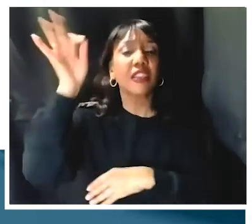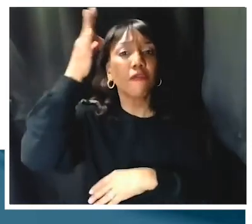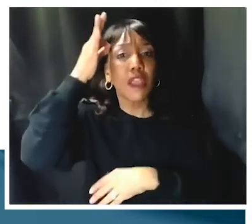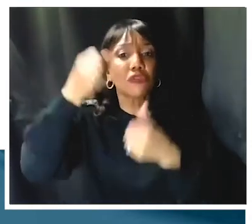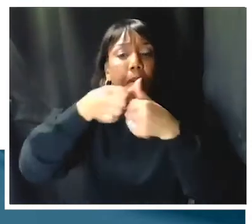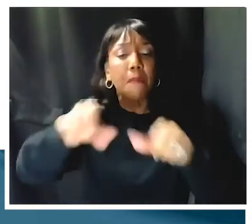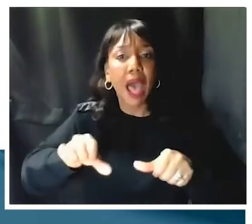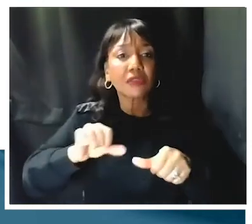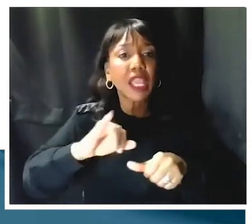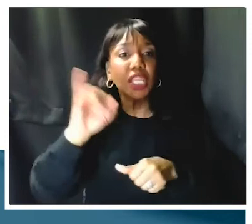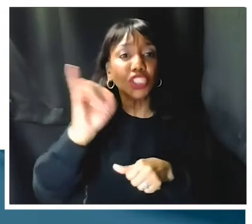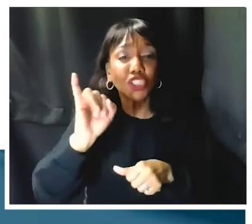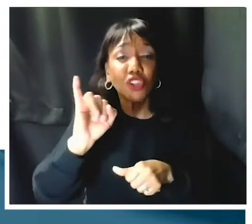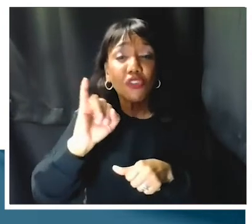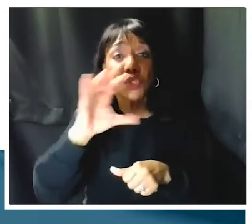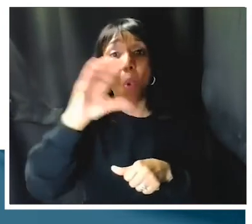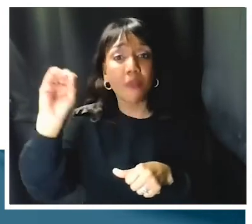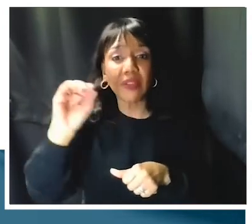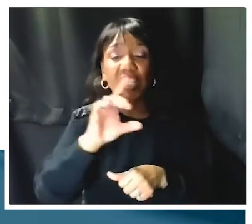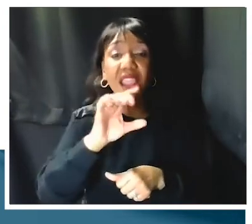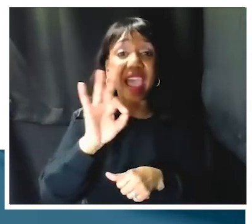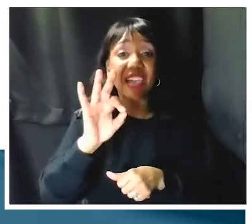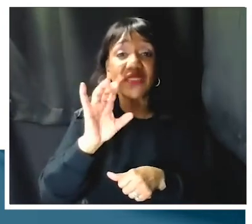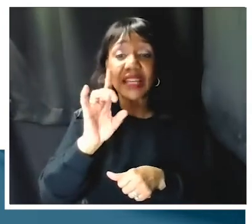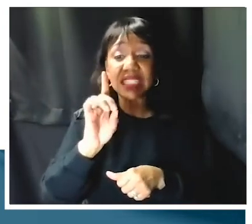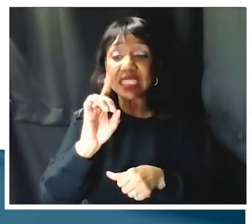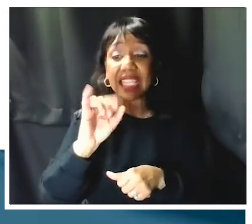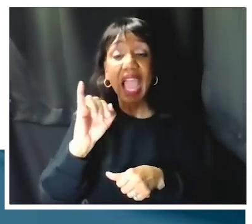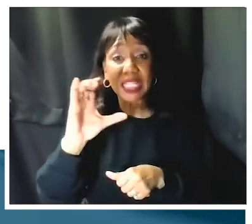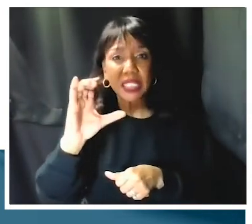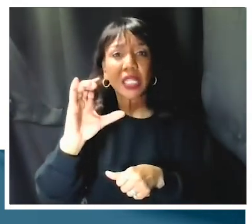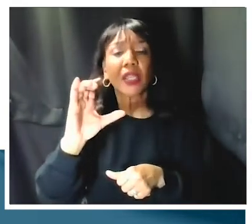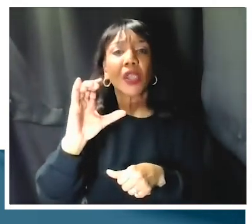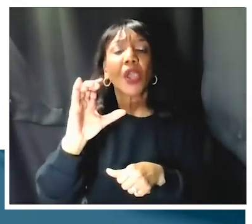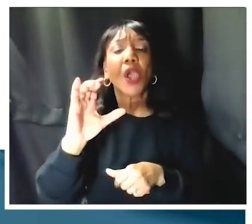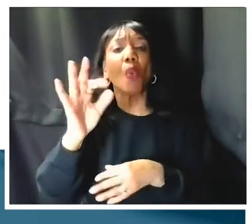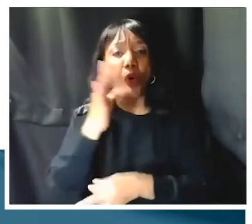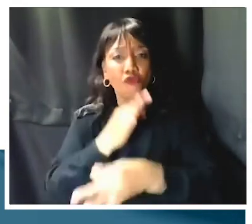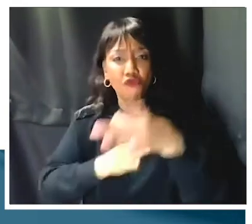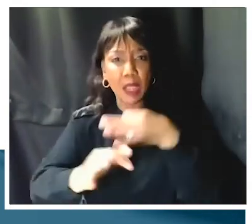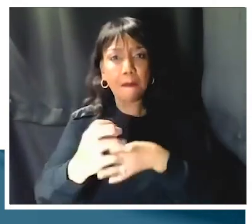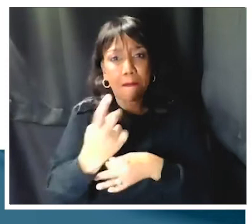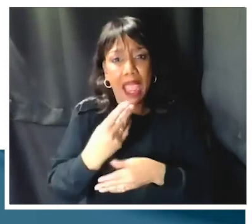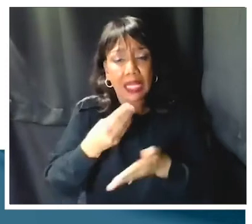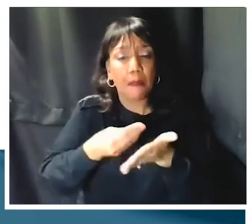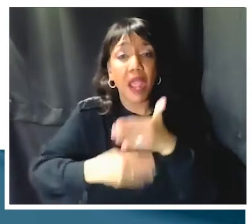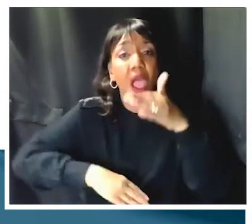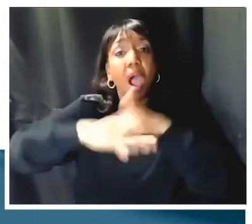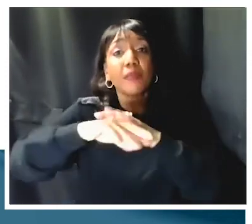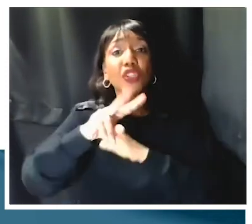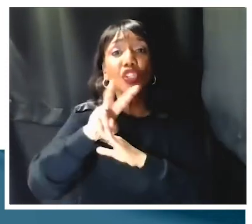Insurance Corporation, FDIC, will reimburse for money that you had in the bank up to